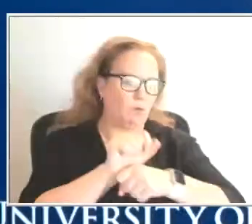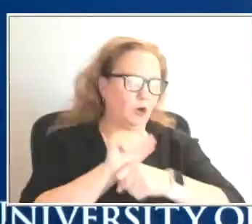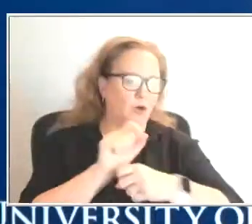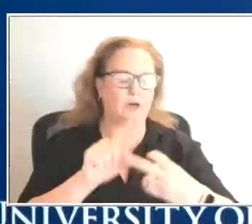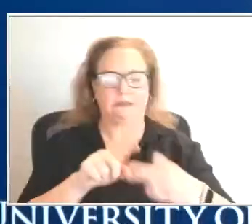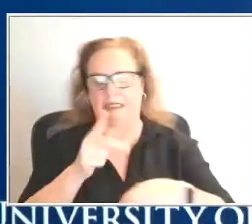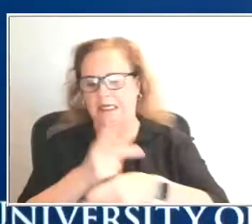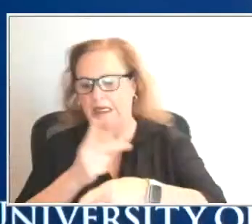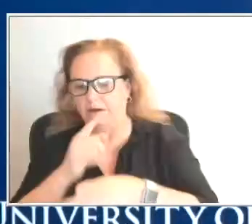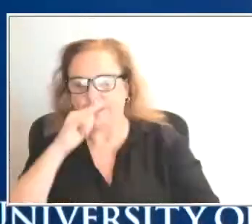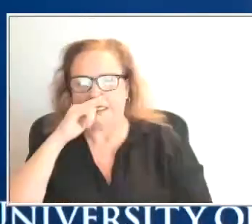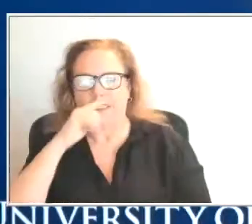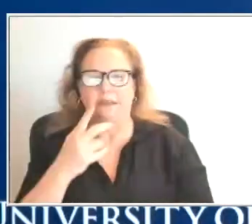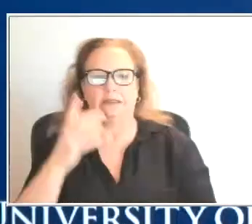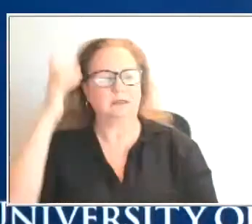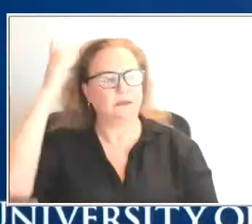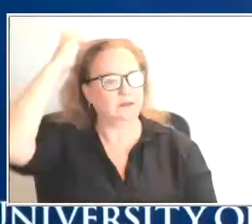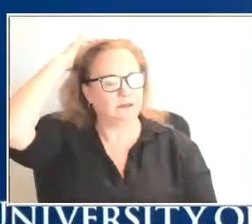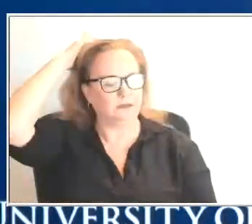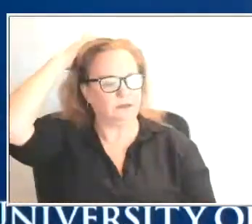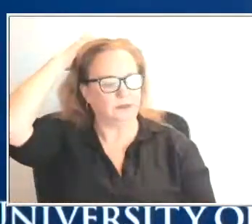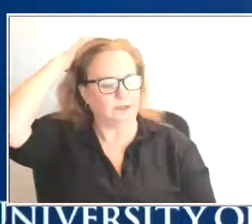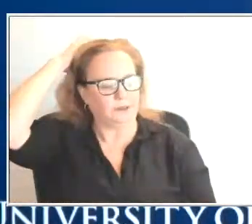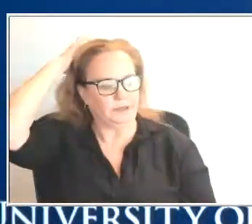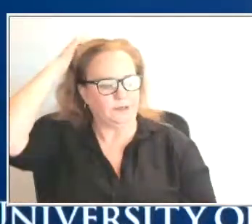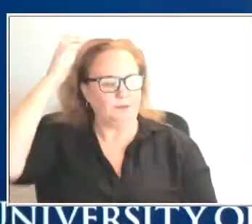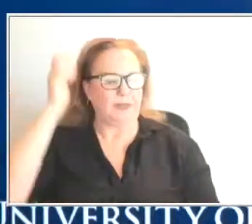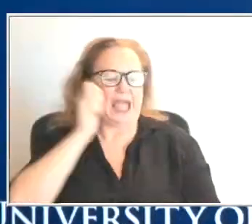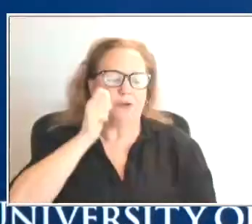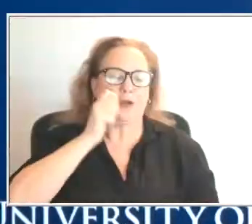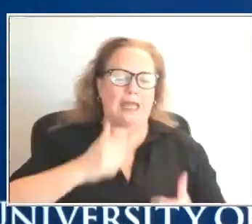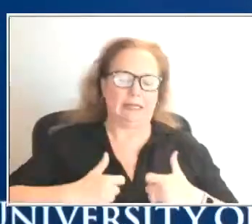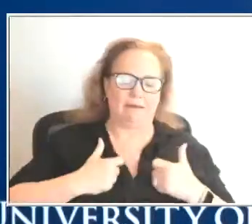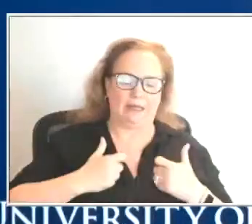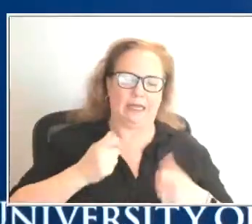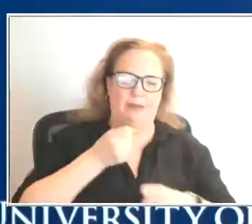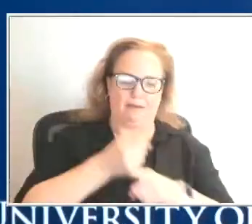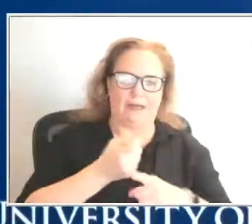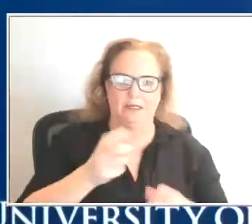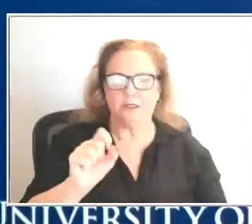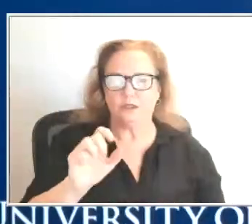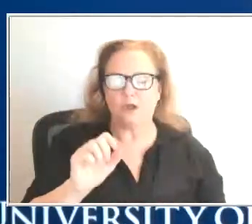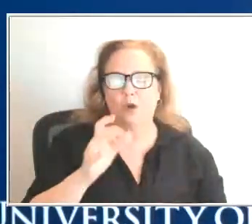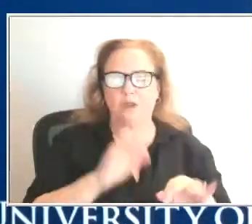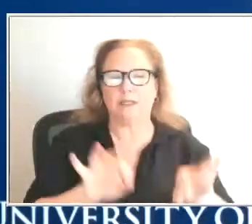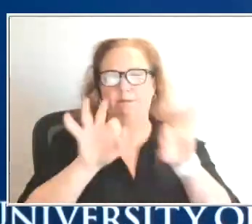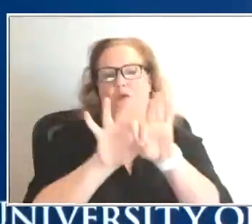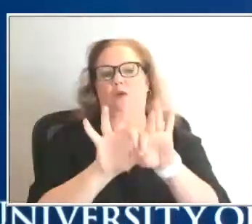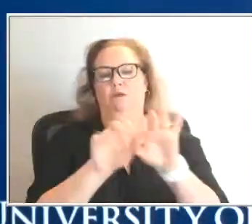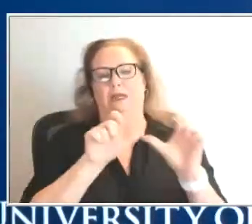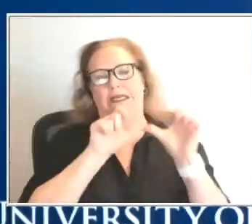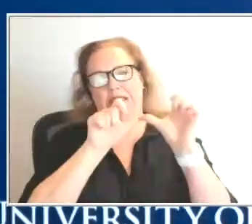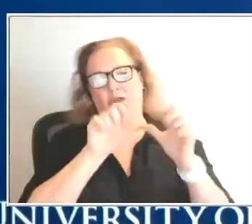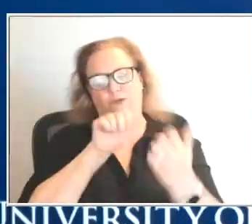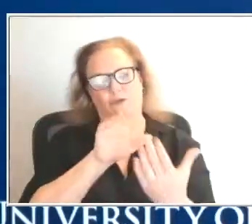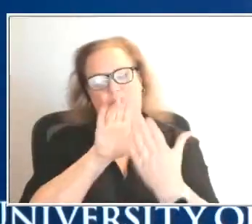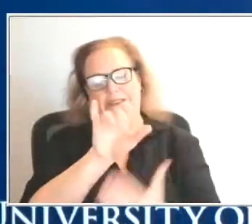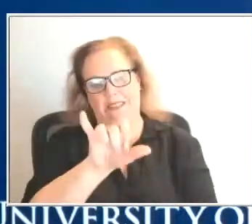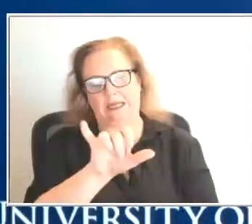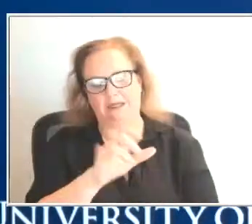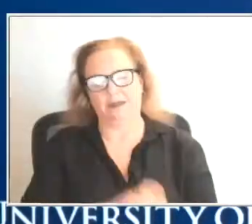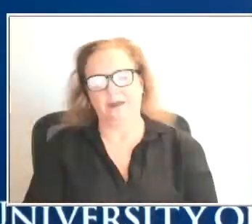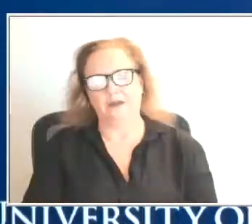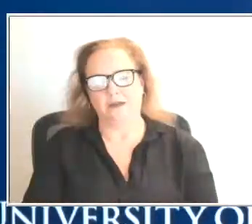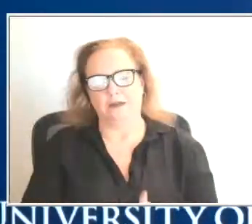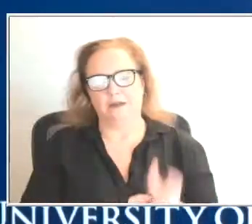just doing activities of daily living can be affected as well. So it is very important that we continue to address it, keep it at the forefront, and